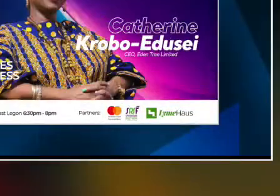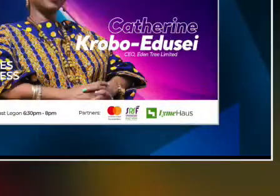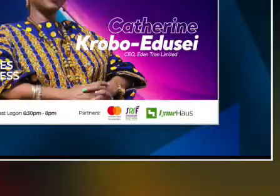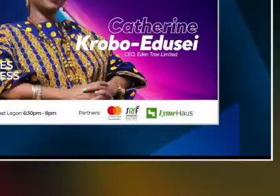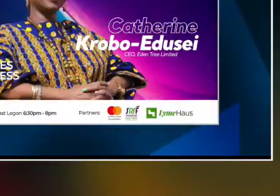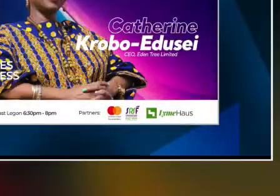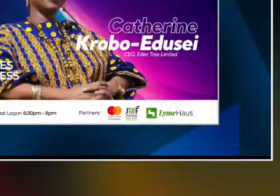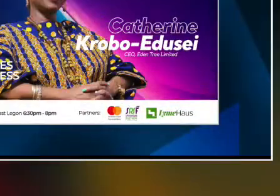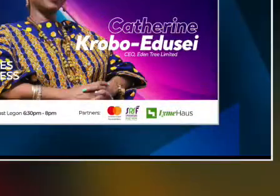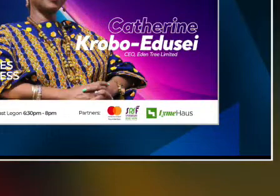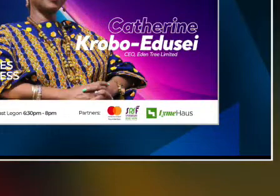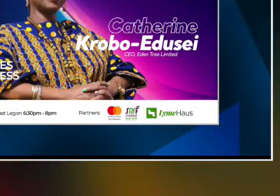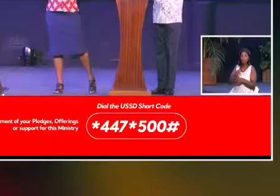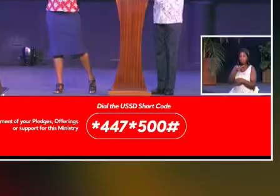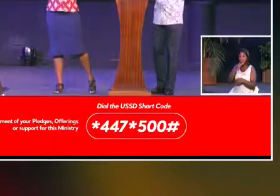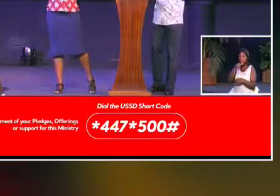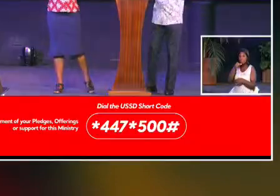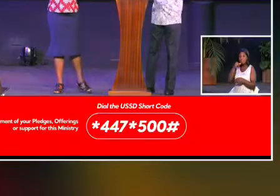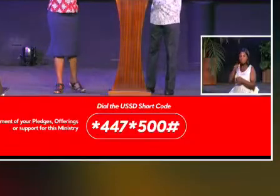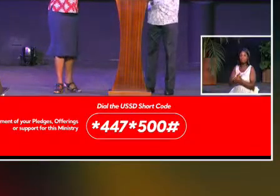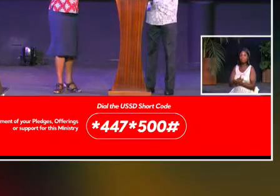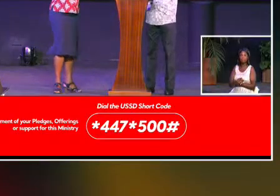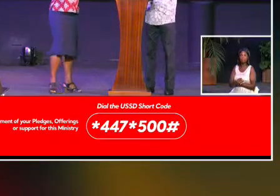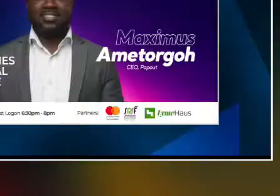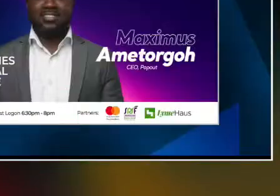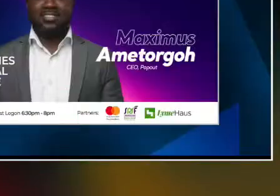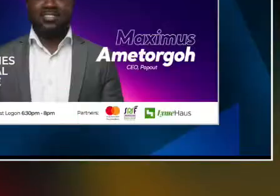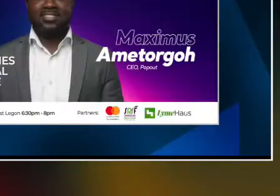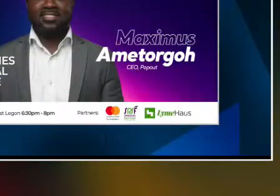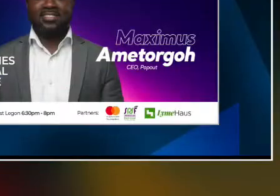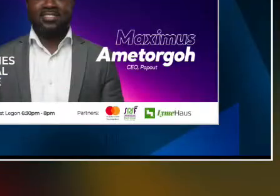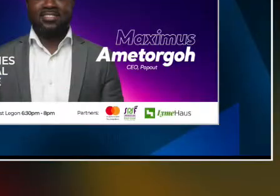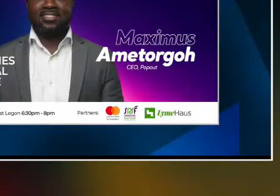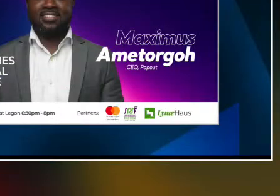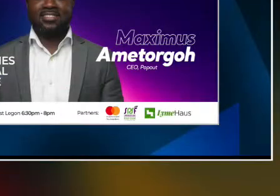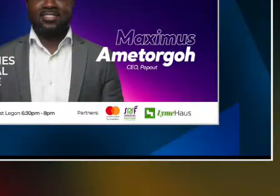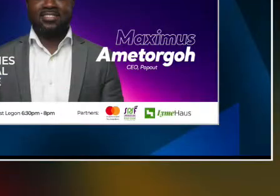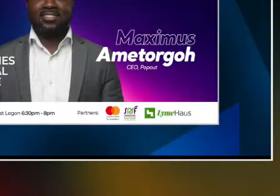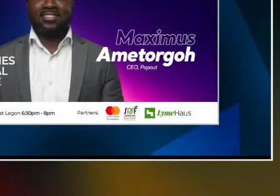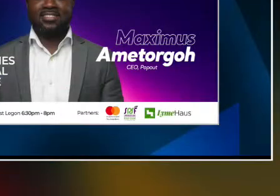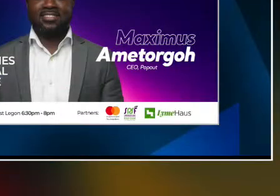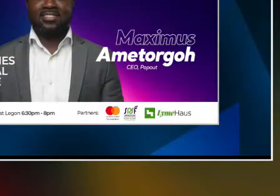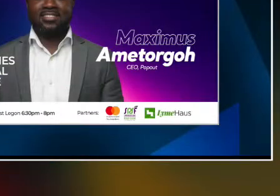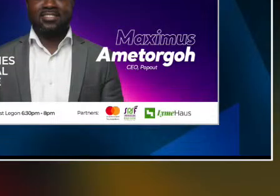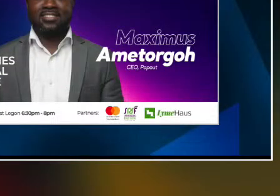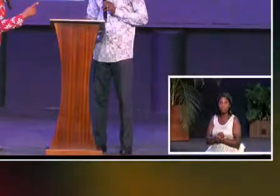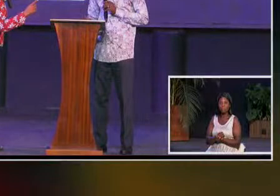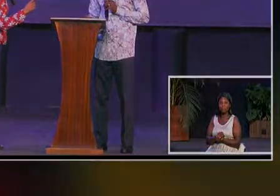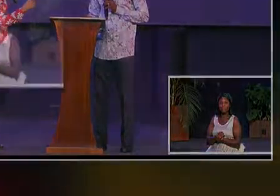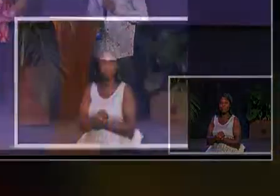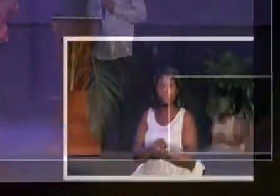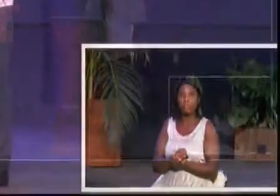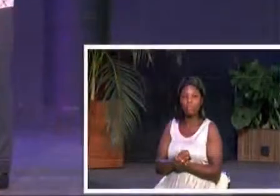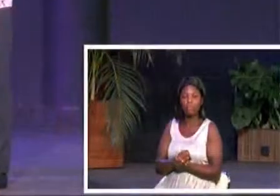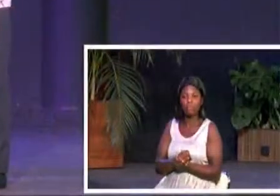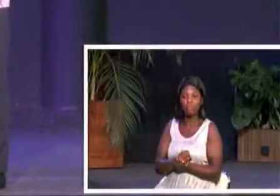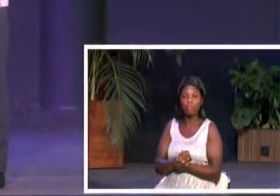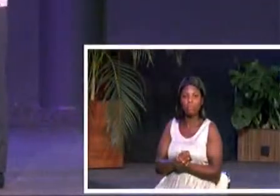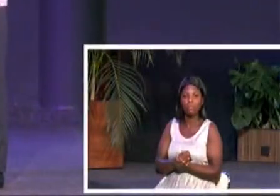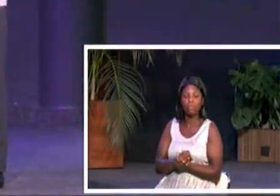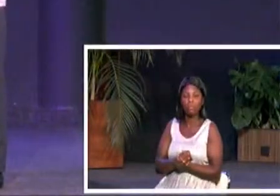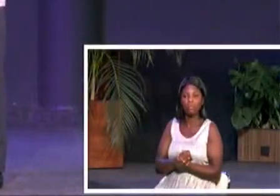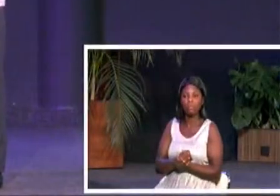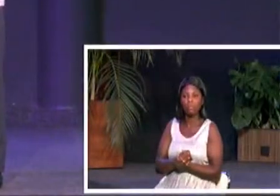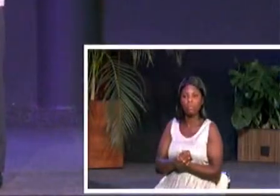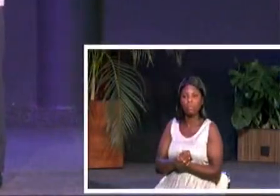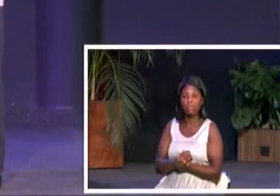Next month, July, right? Wow. All right. So the opportunity is right at your doorstep. One of the things you can do